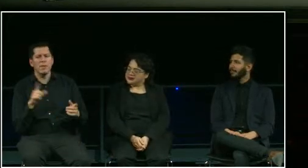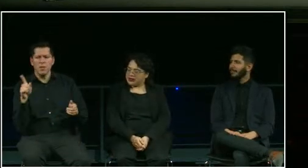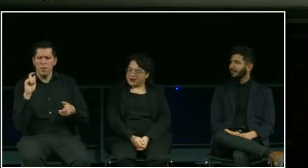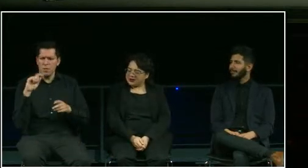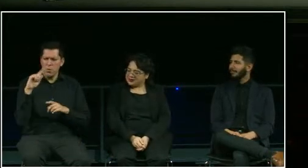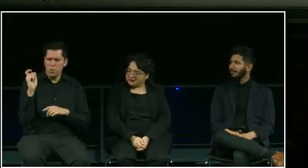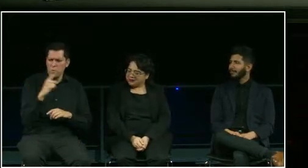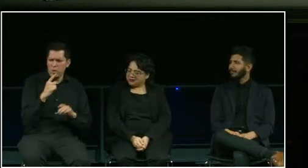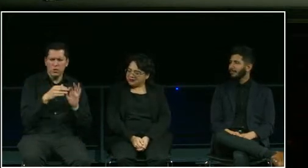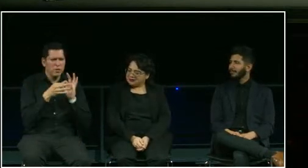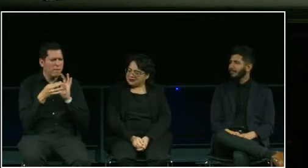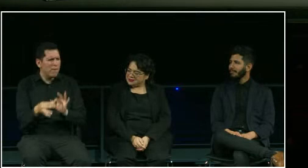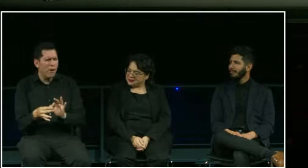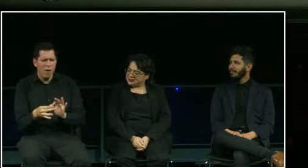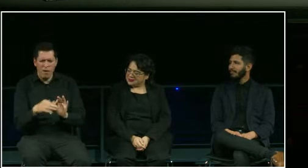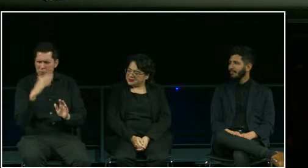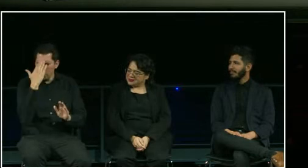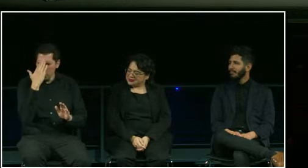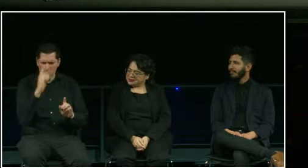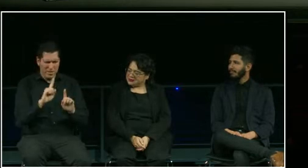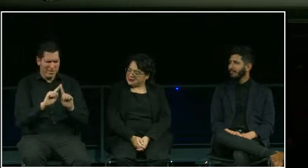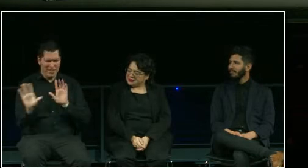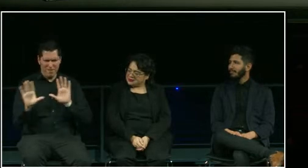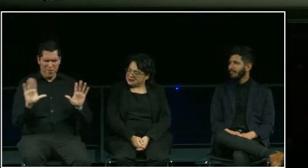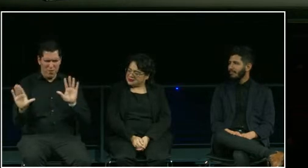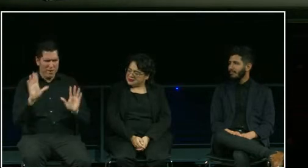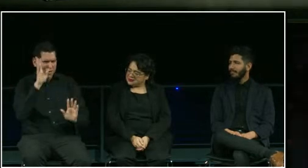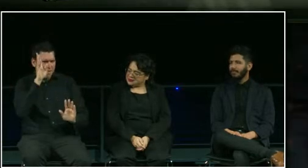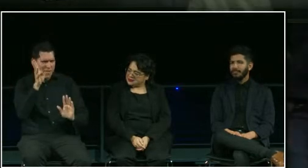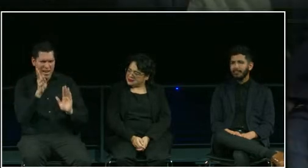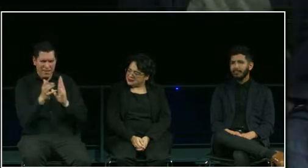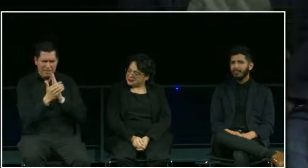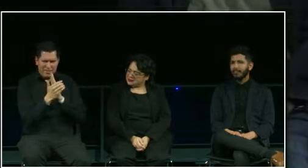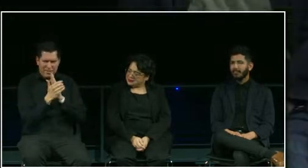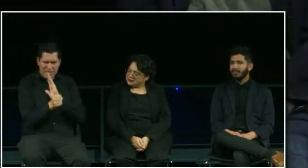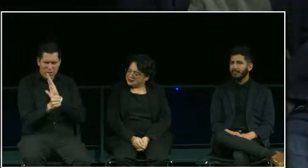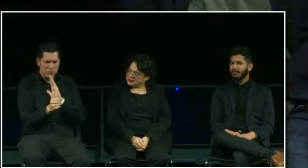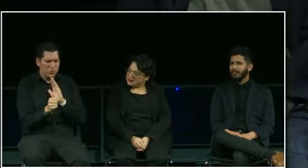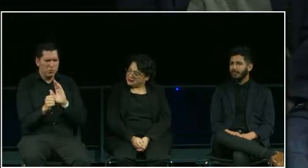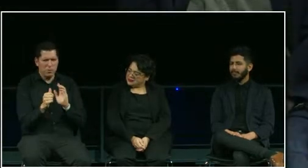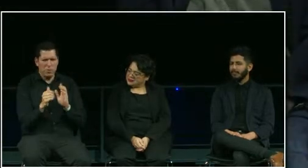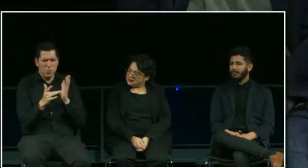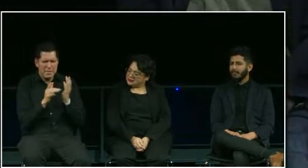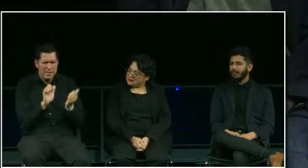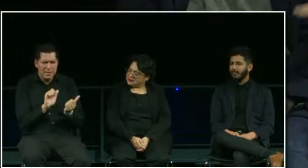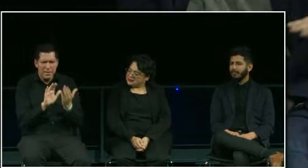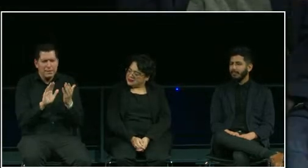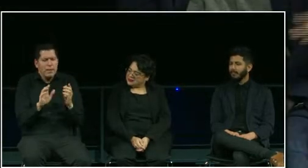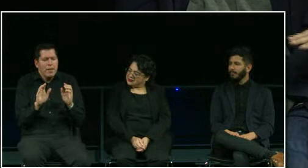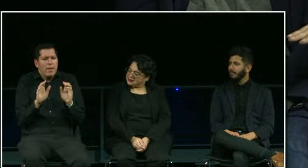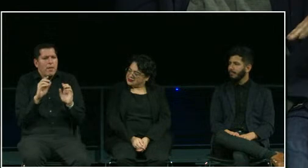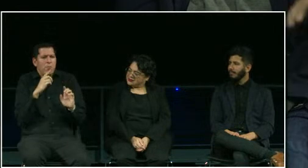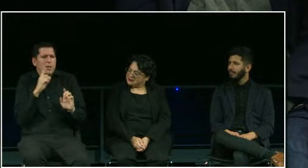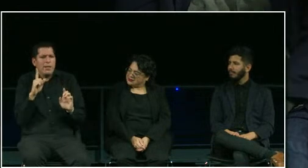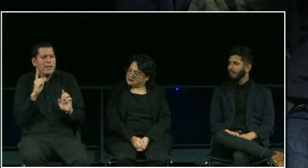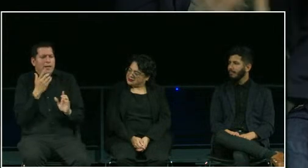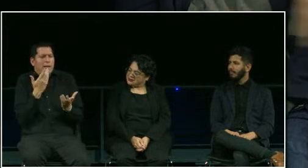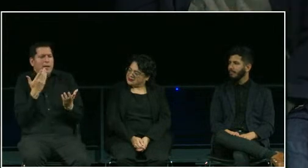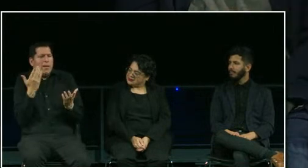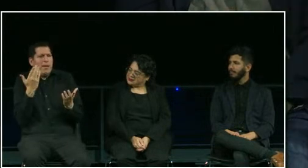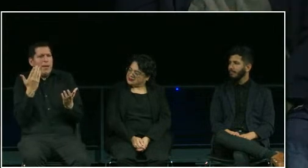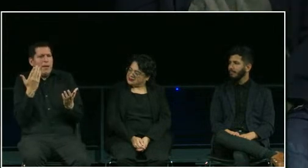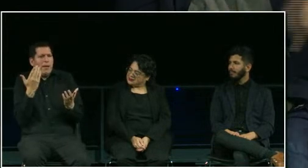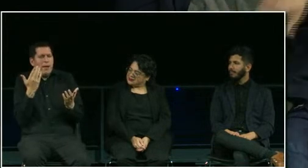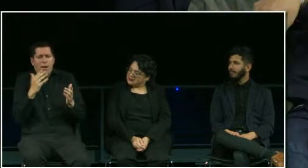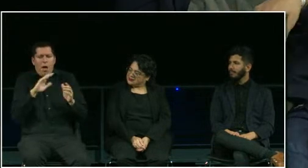about the different kind of innovative techniques? I don't think there could have been a better year to ask that question than all